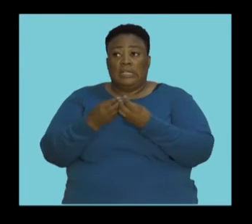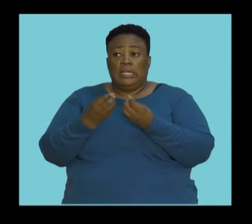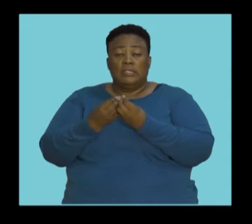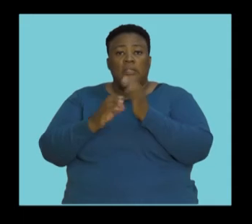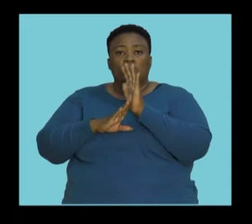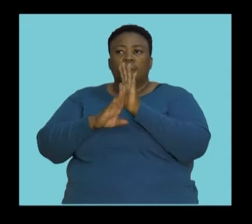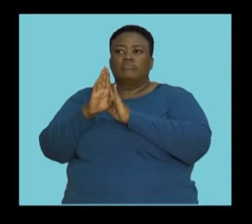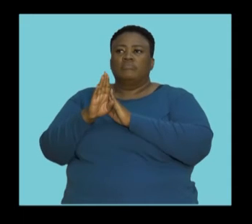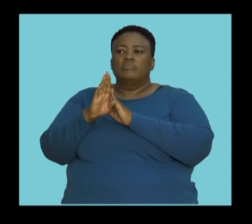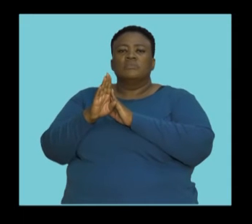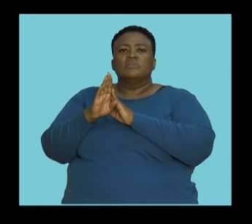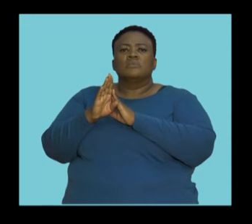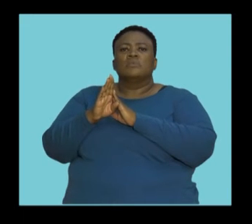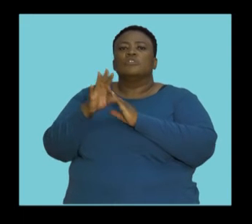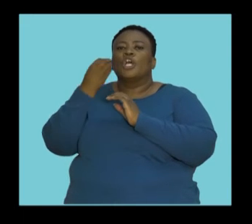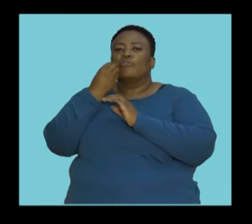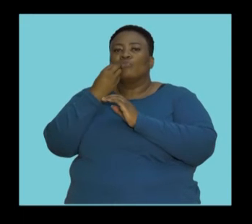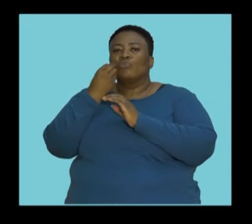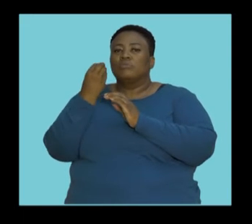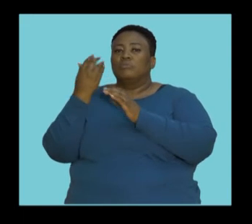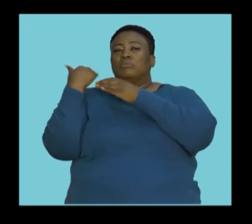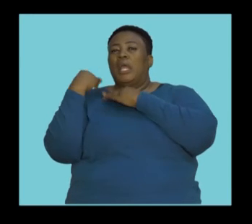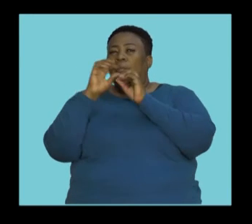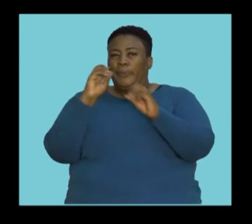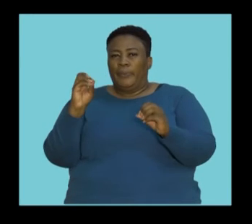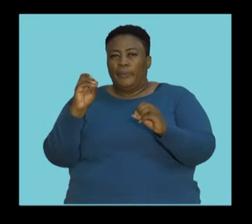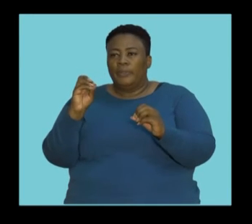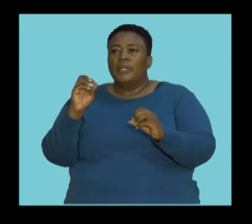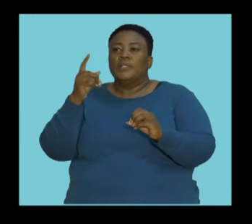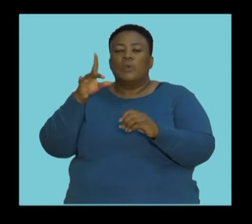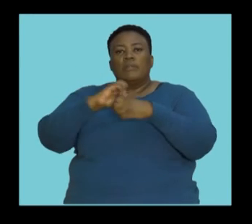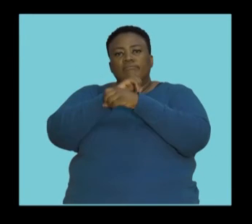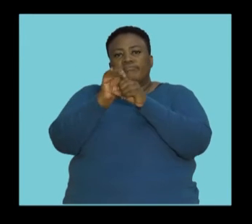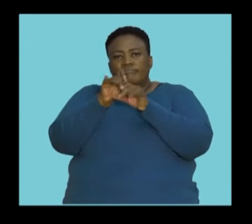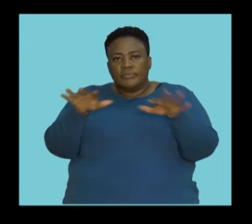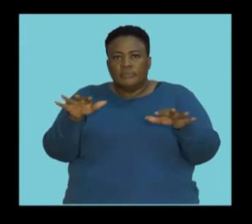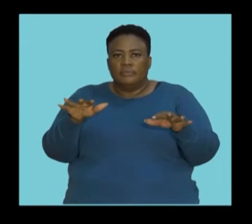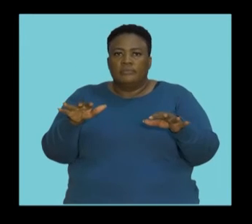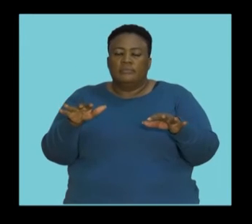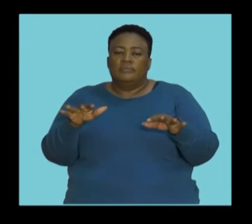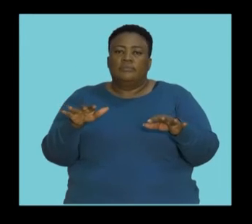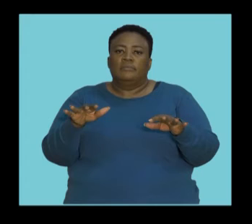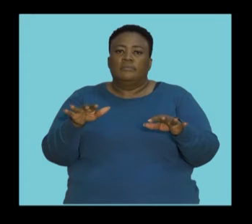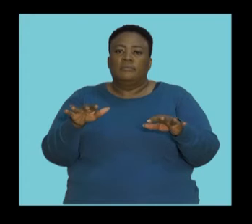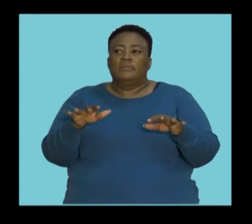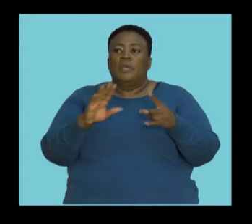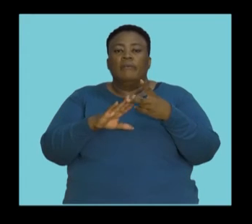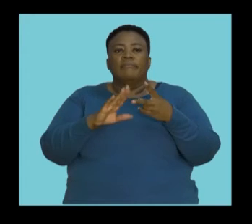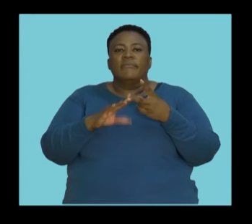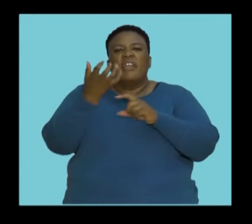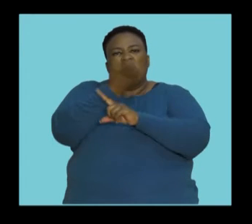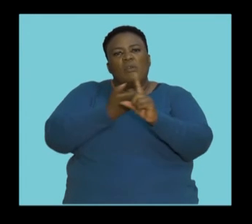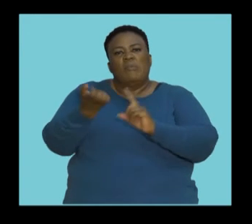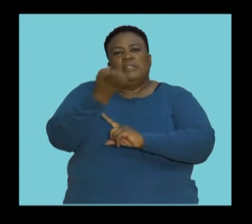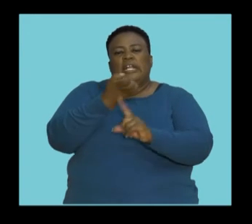food insecurity in South Africa currently is the effect of the pandemic COVID-19 on us, environmental